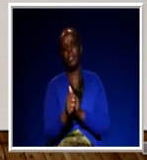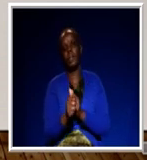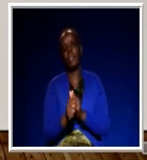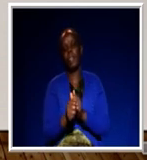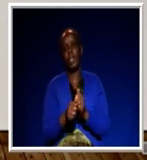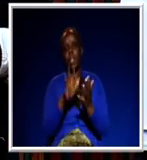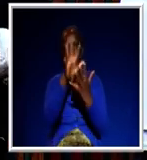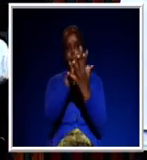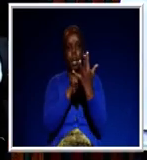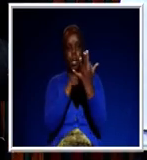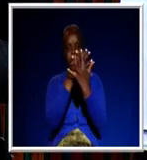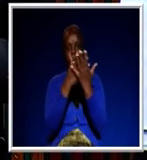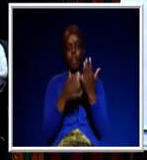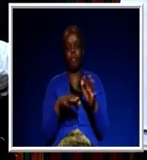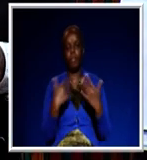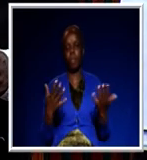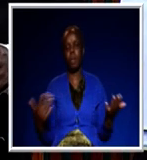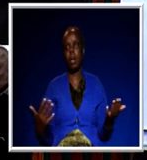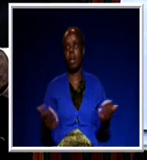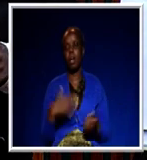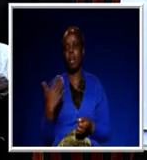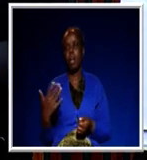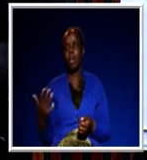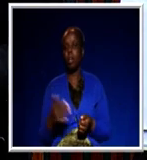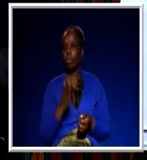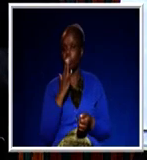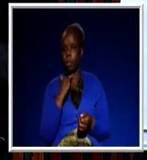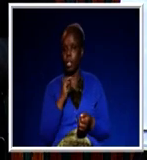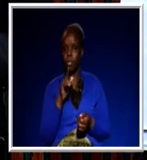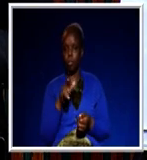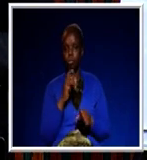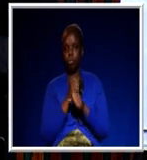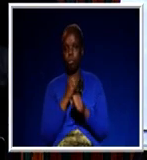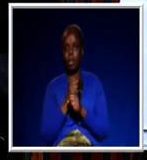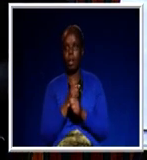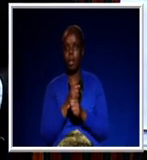graph paper. So what you need to do,